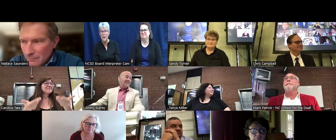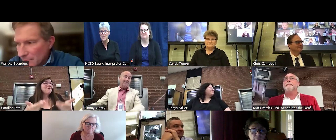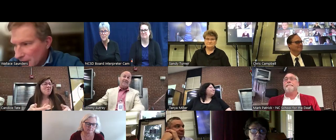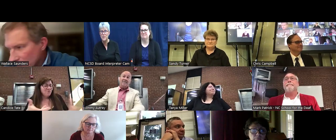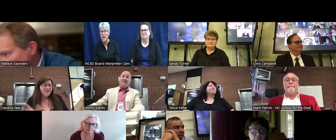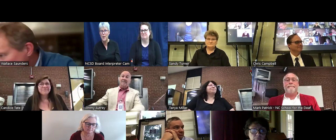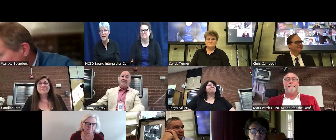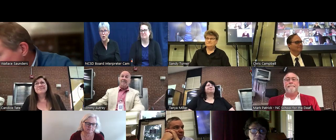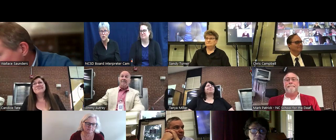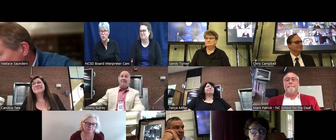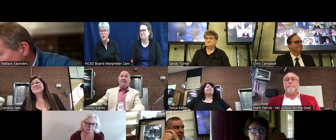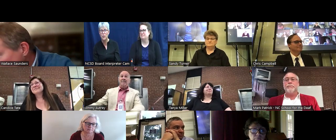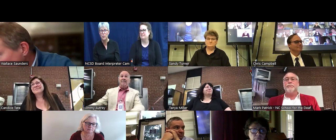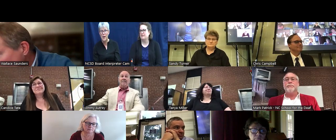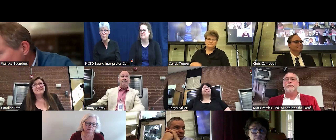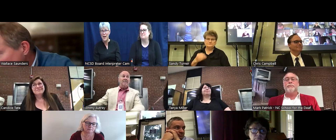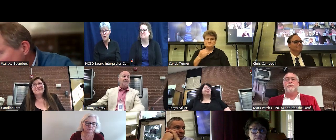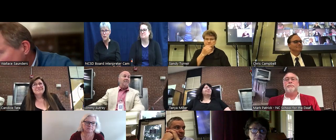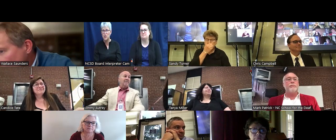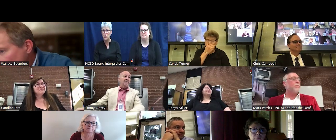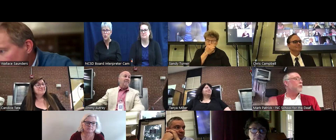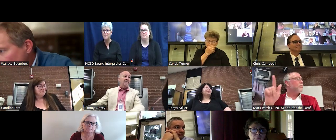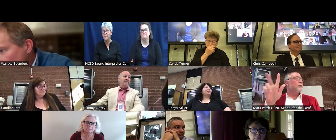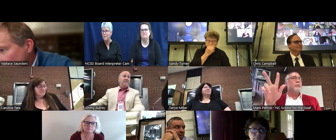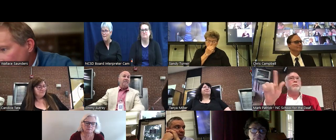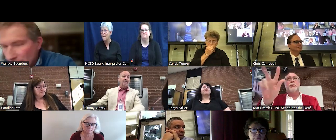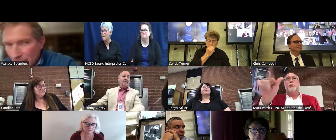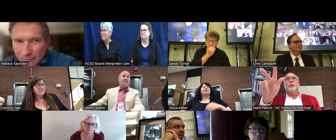but it's up to everybody else, whatever everybody else can do.